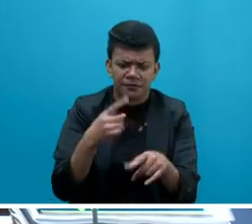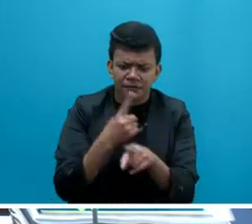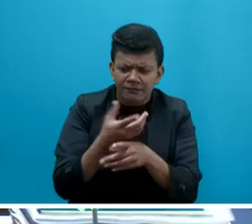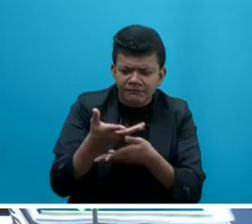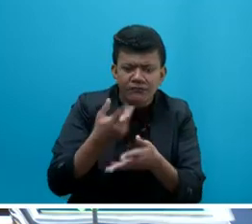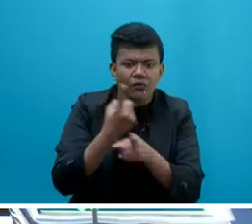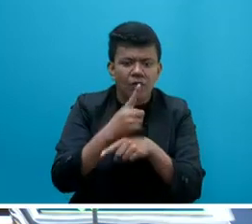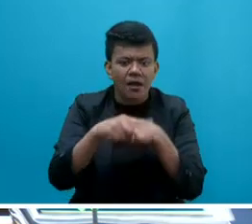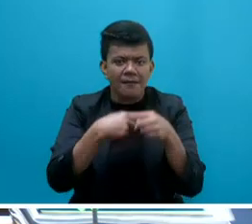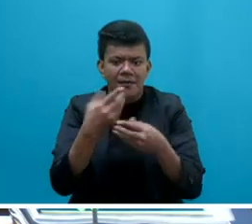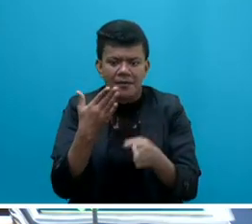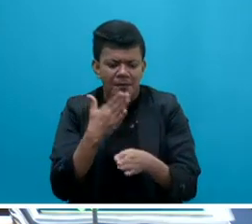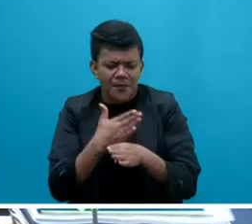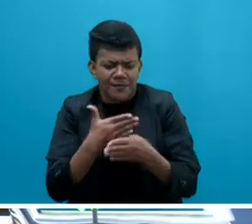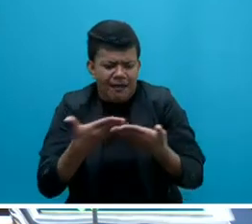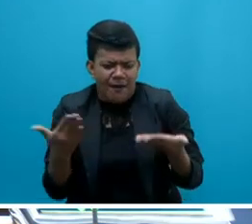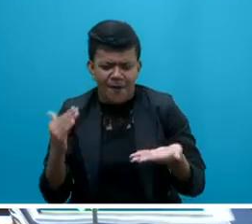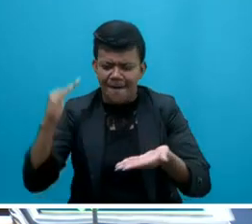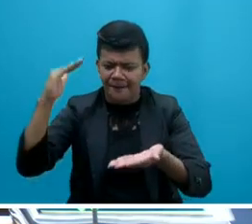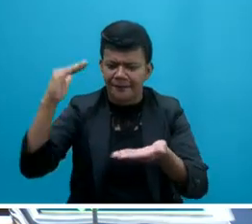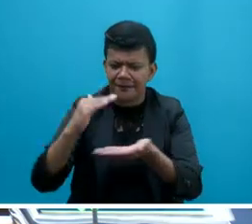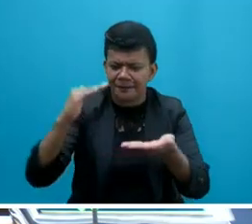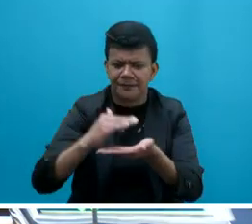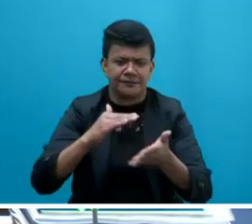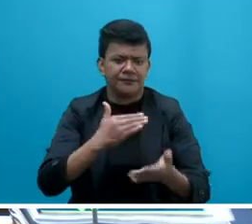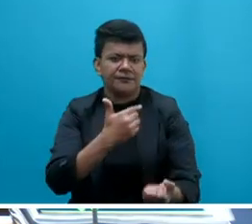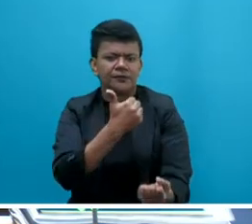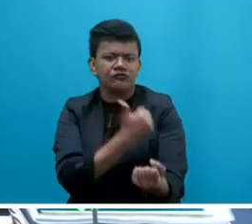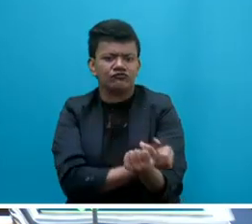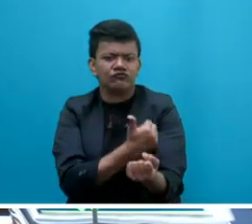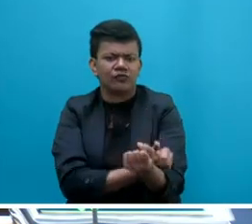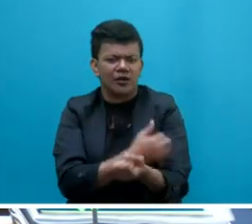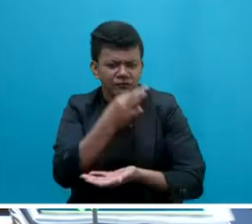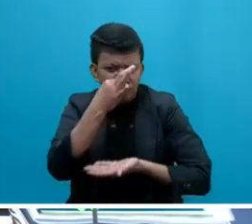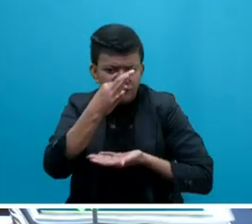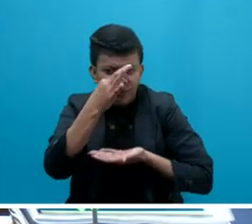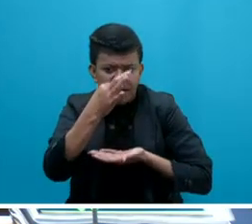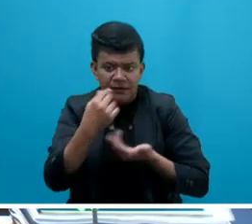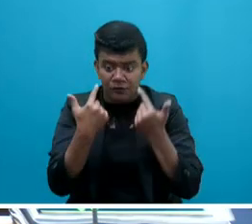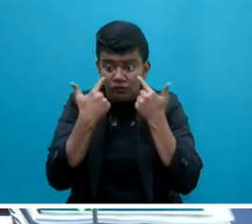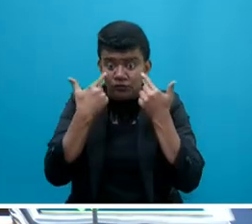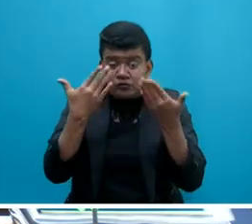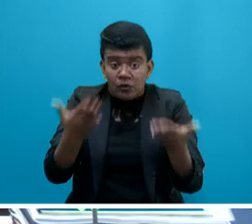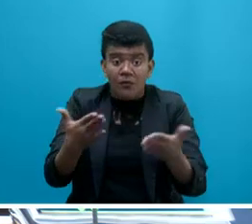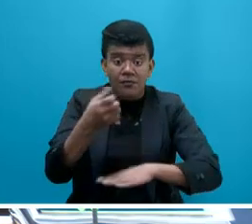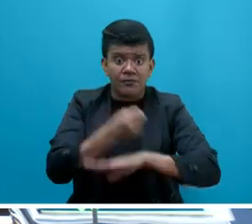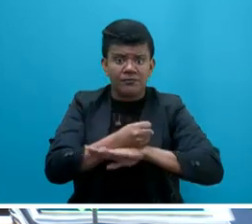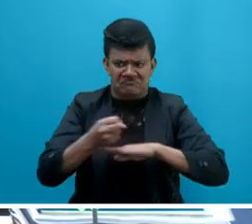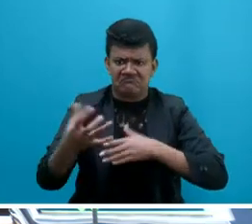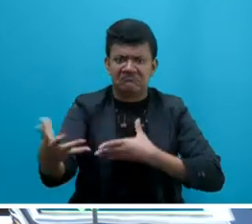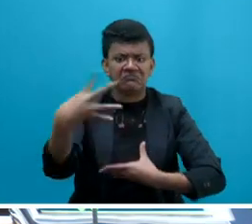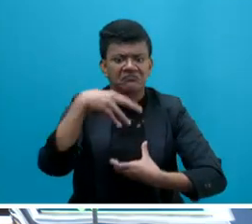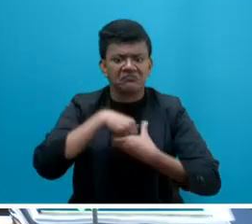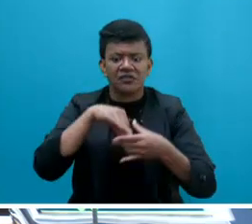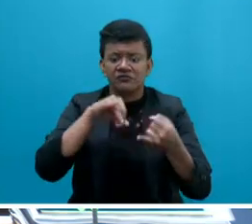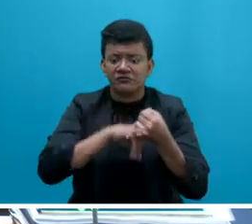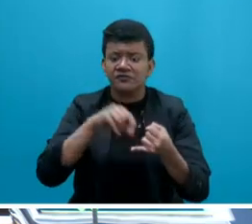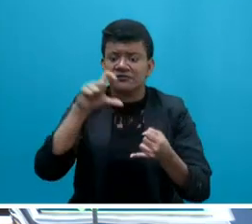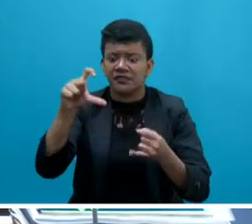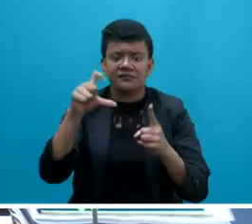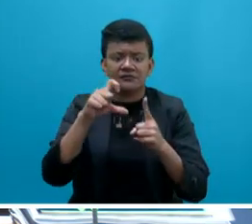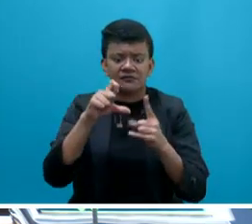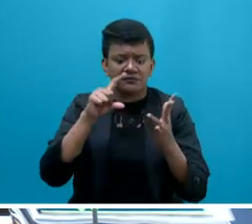combating Fiji's drug problem. More importantly, it showcased government's inclusivity of CSOs, NGOs, and academics in